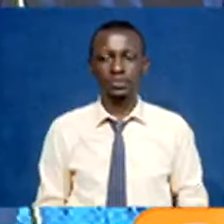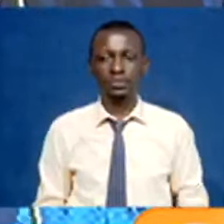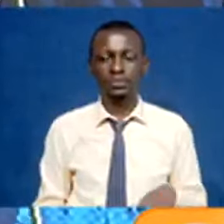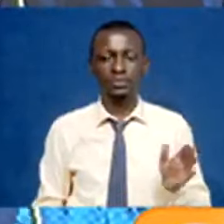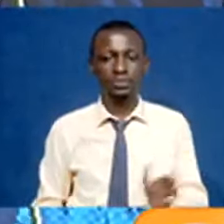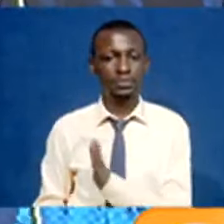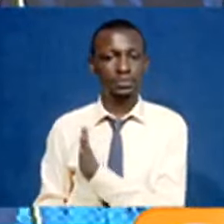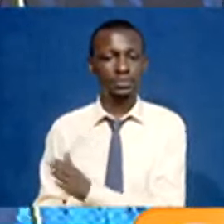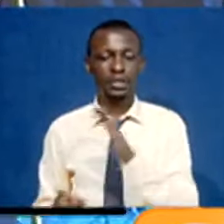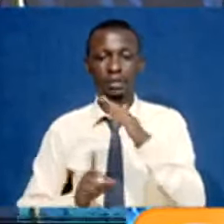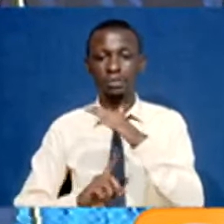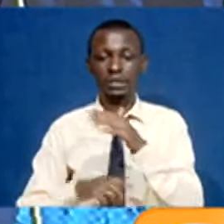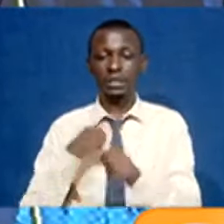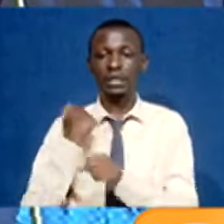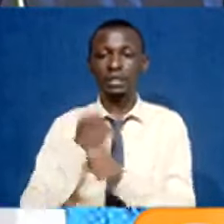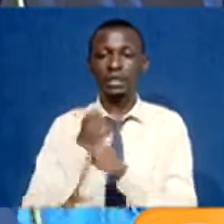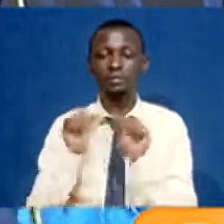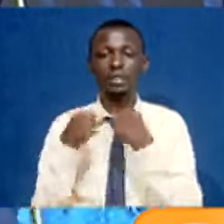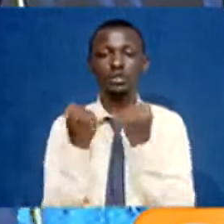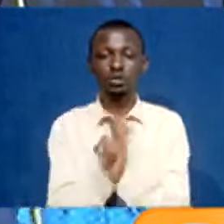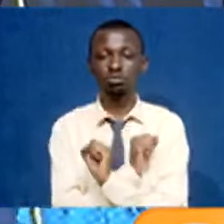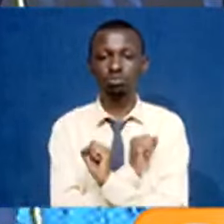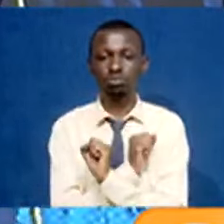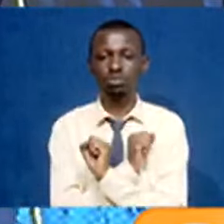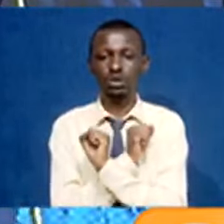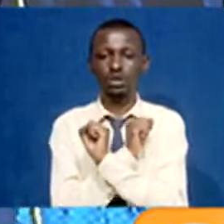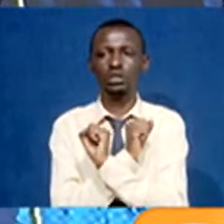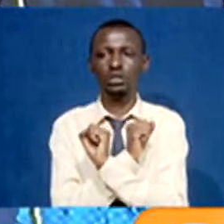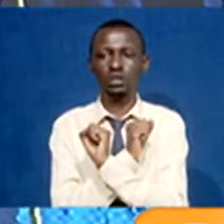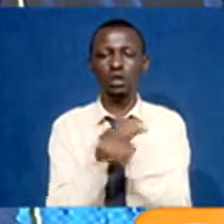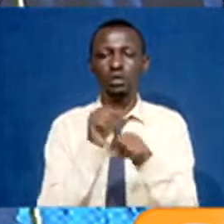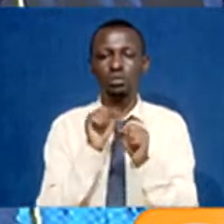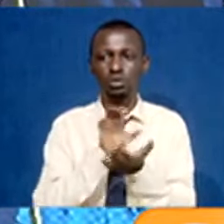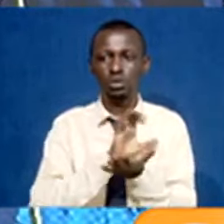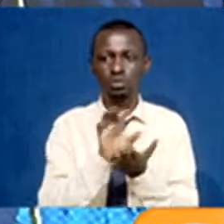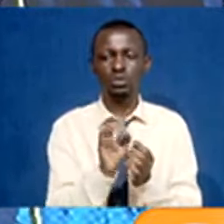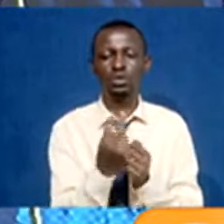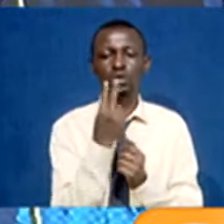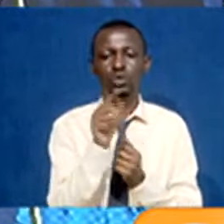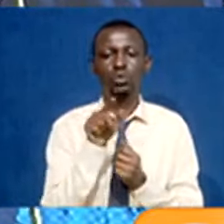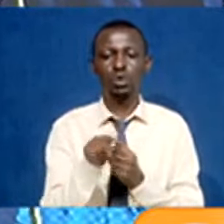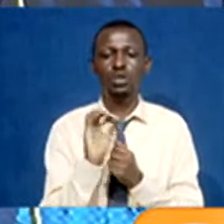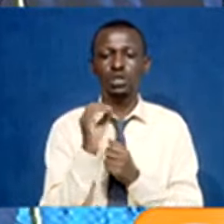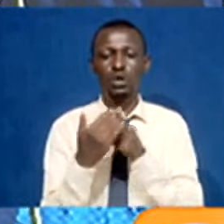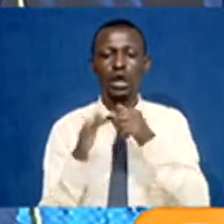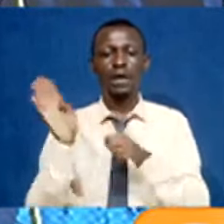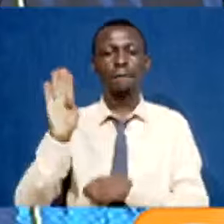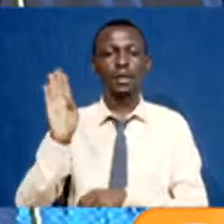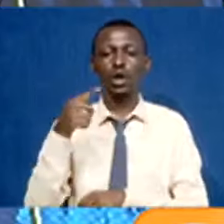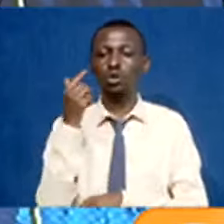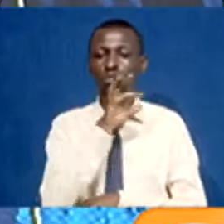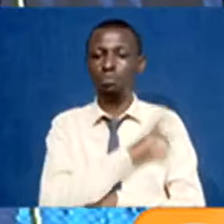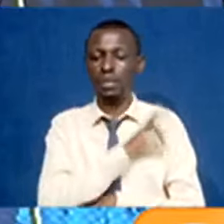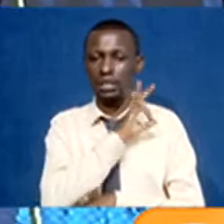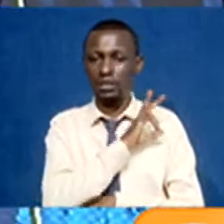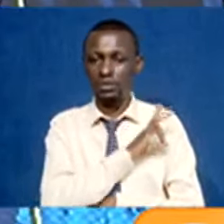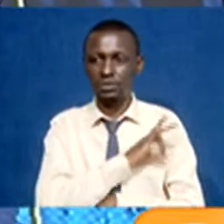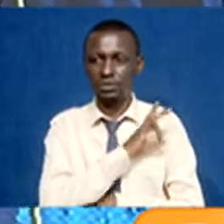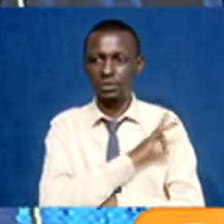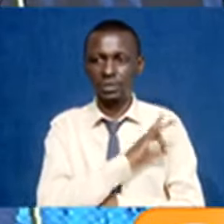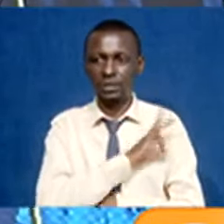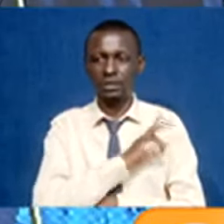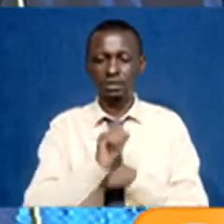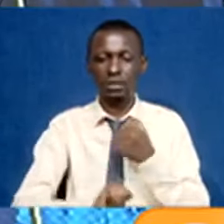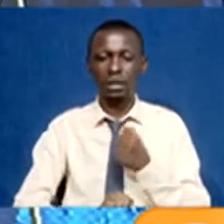Now, the Ministry of Labor and Social Protection has disbursed 2.09 billion shillings to beneficiaries of the Inua